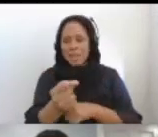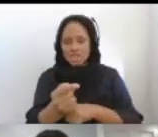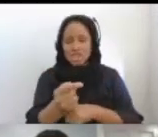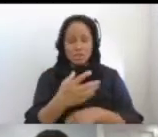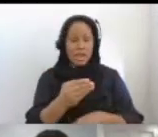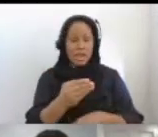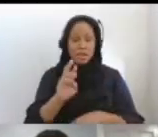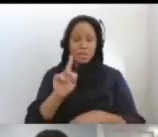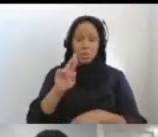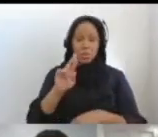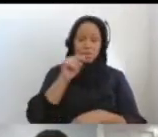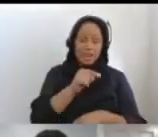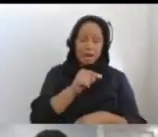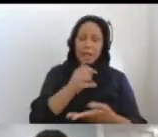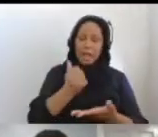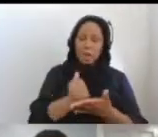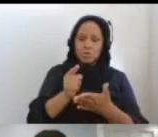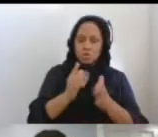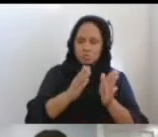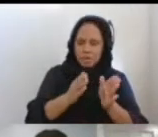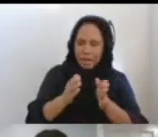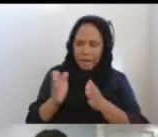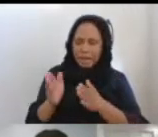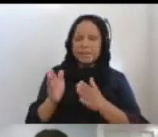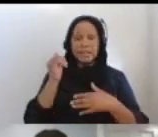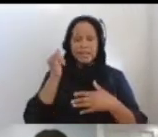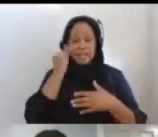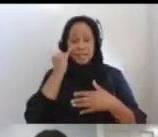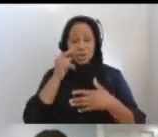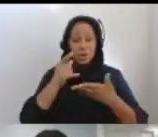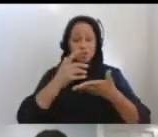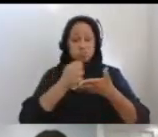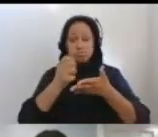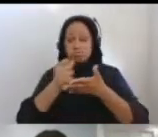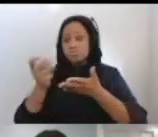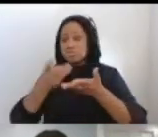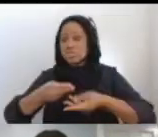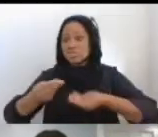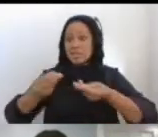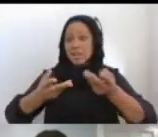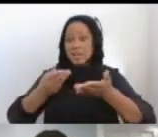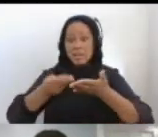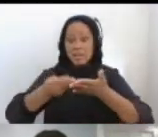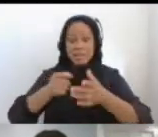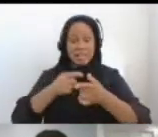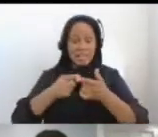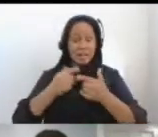example, you are burning through your money too quickly. And if you keep up this pace, you won't have enough money by the end of the year or to finish the rest of the year. So